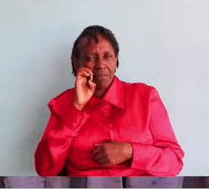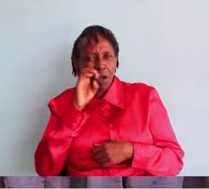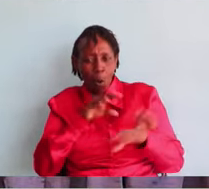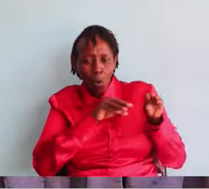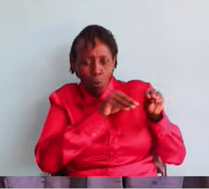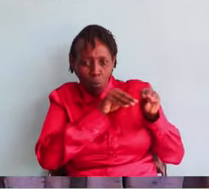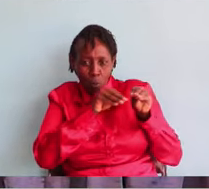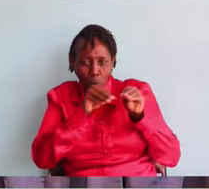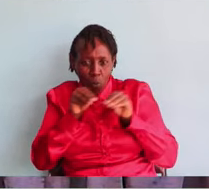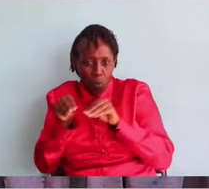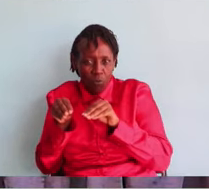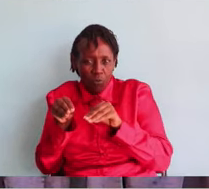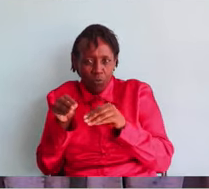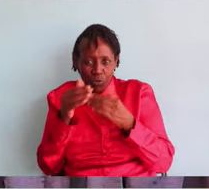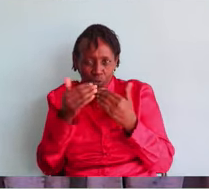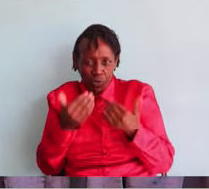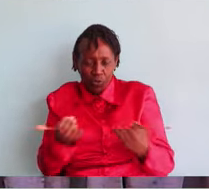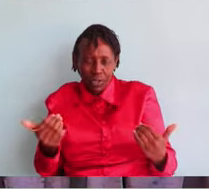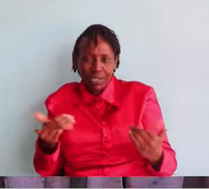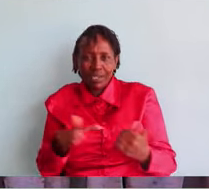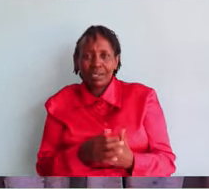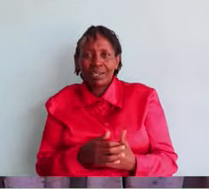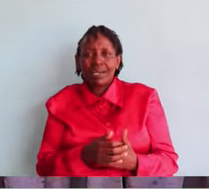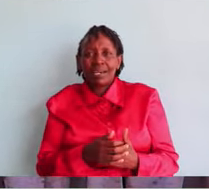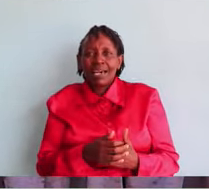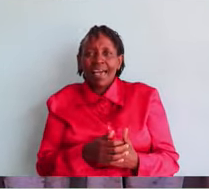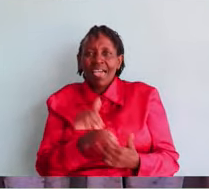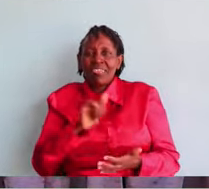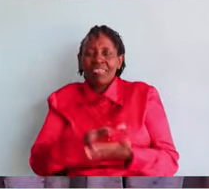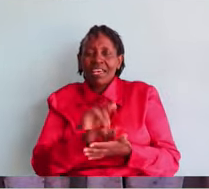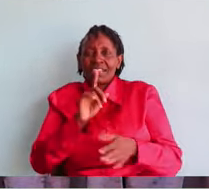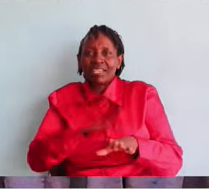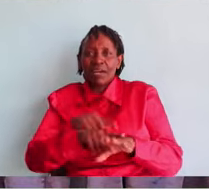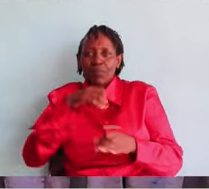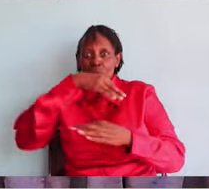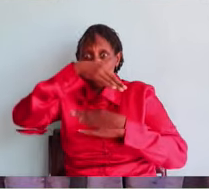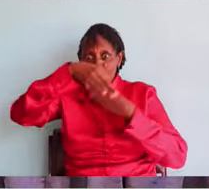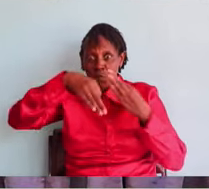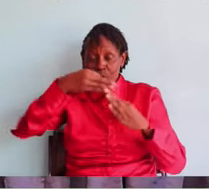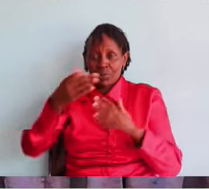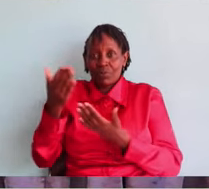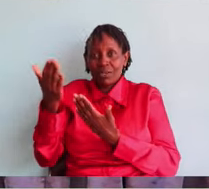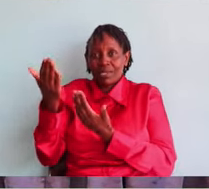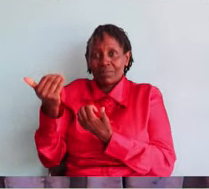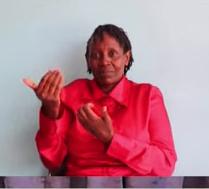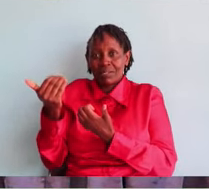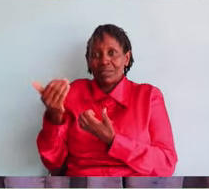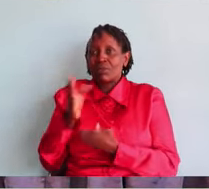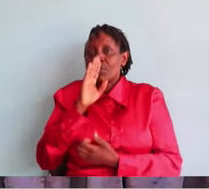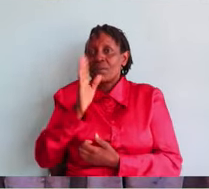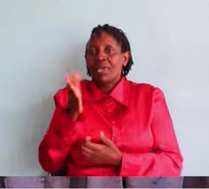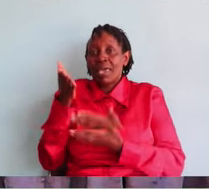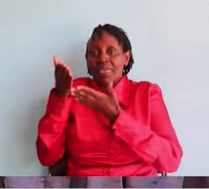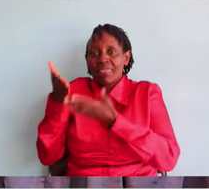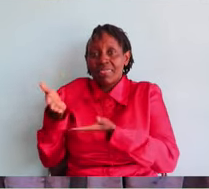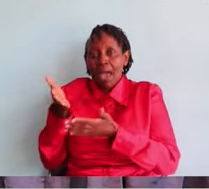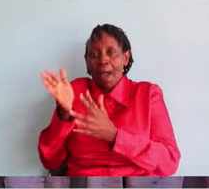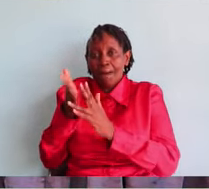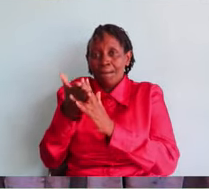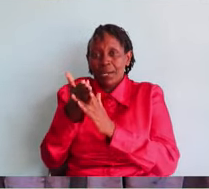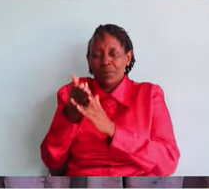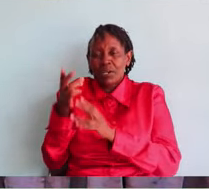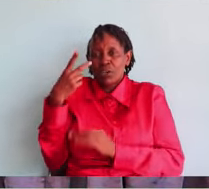offsprings, that type of fellowship that would have been expected to be there between the